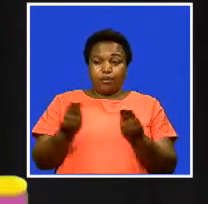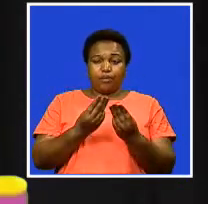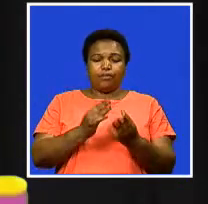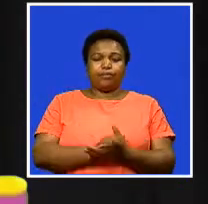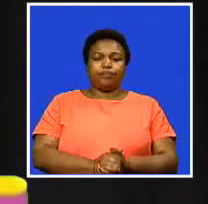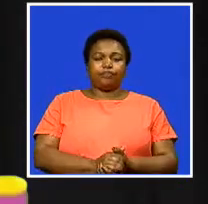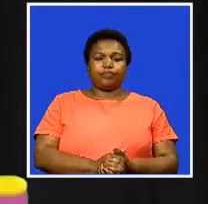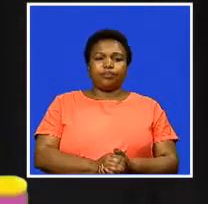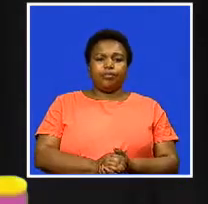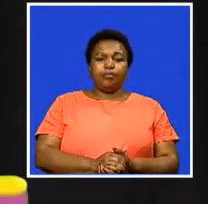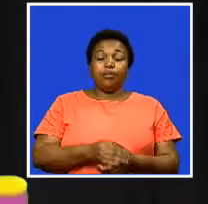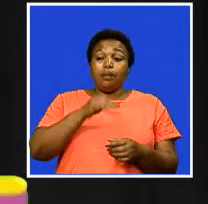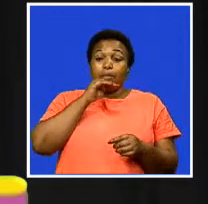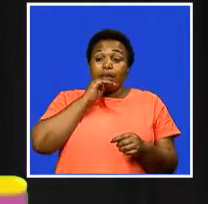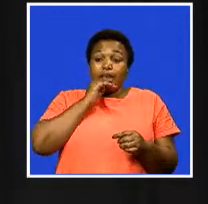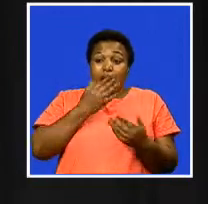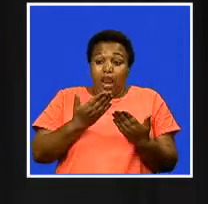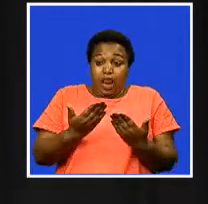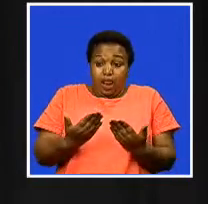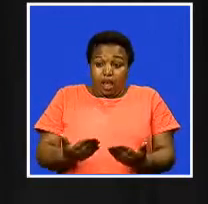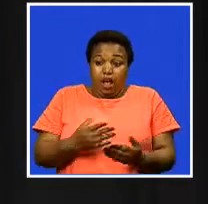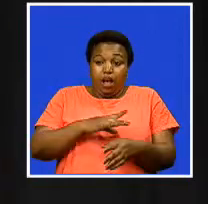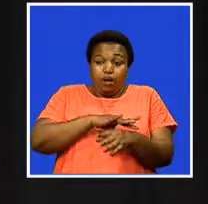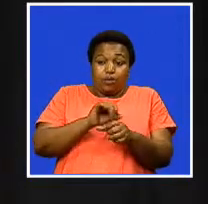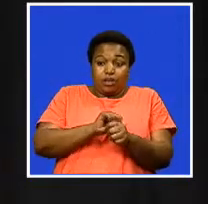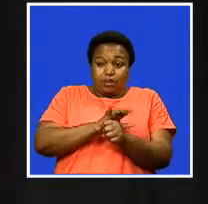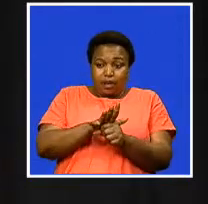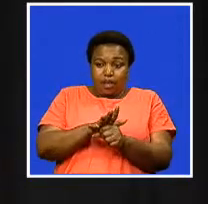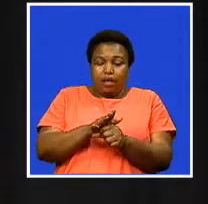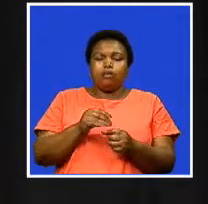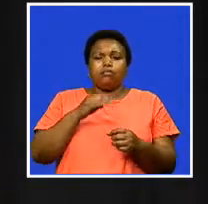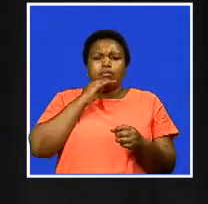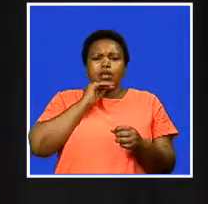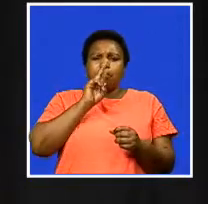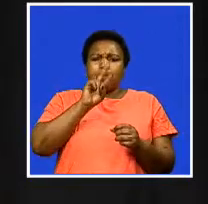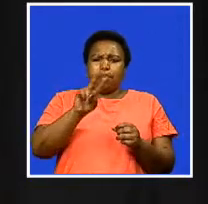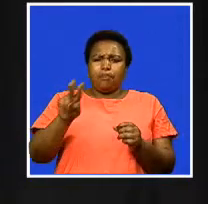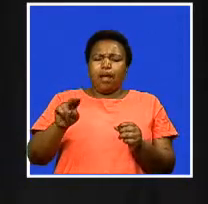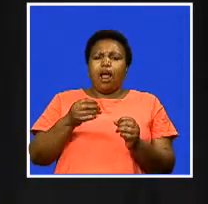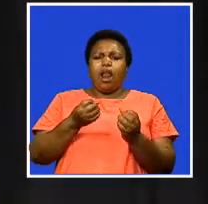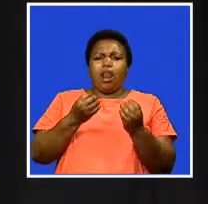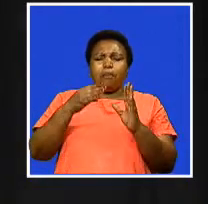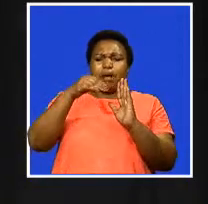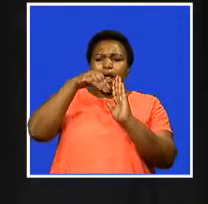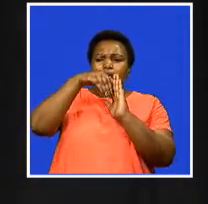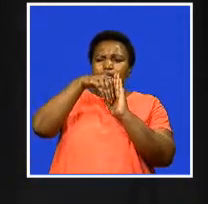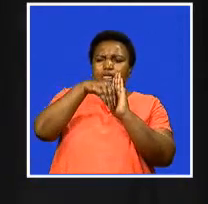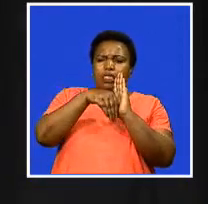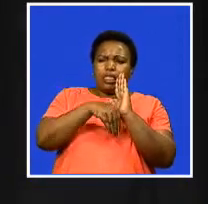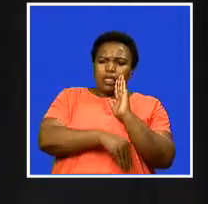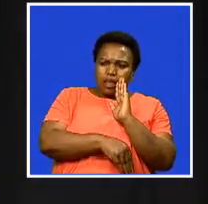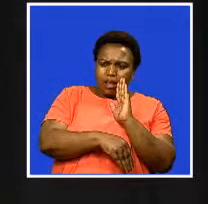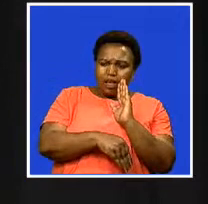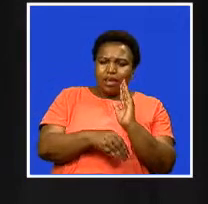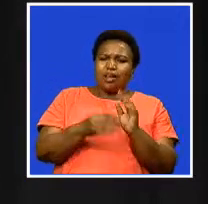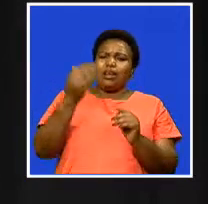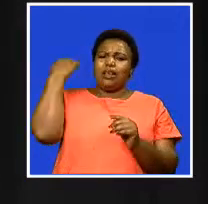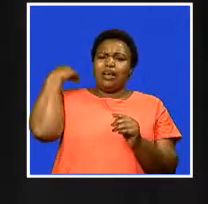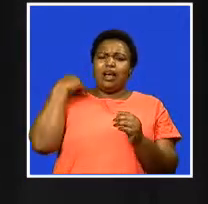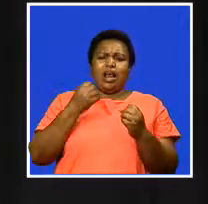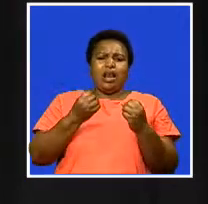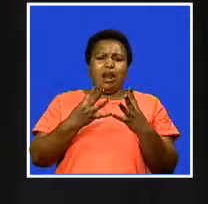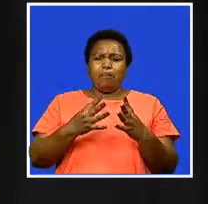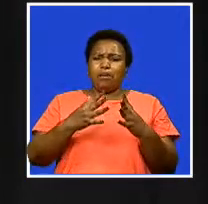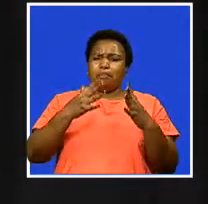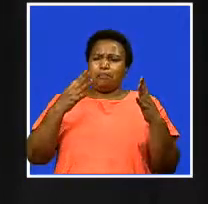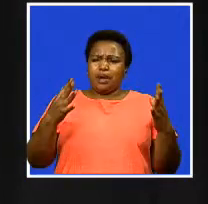ngkhosi inombolo tethu tiyakhombisa ukuthi setehle kakhulu sisuke lapho bethi setulu kakhulu